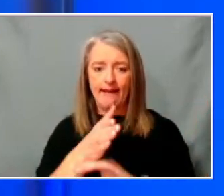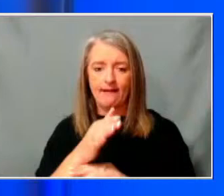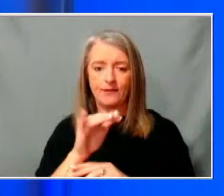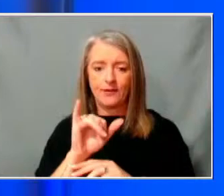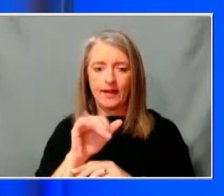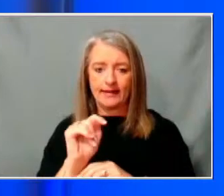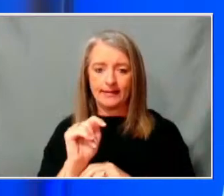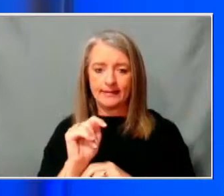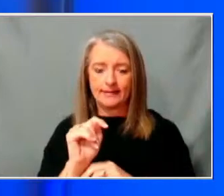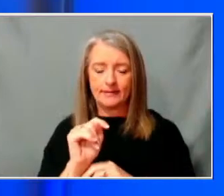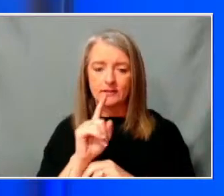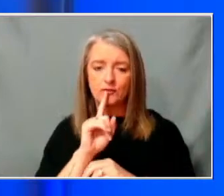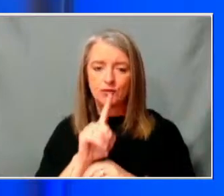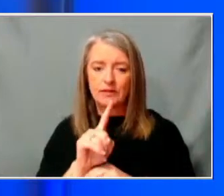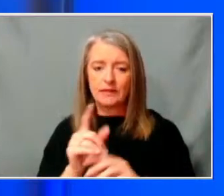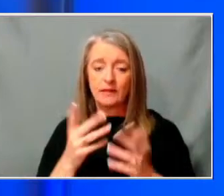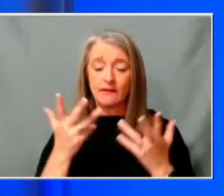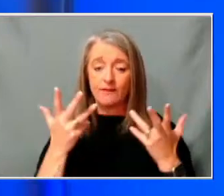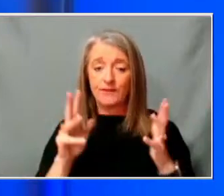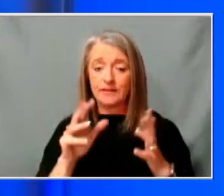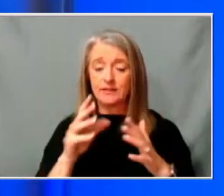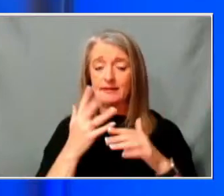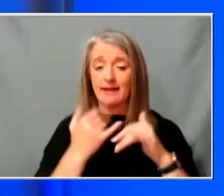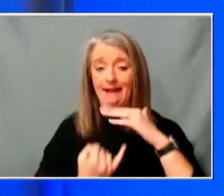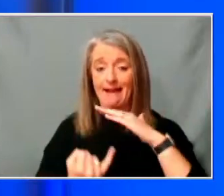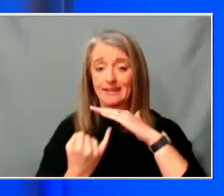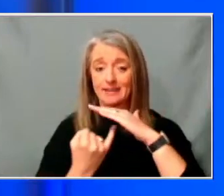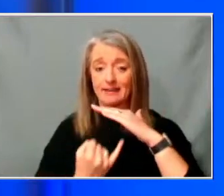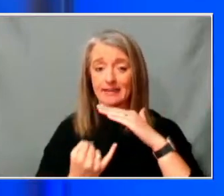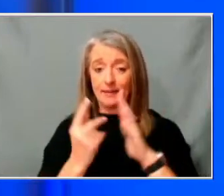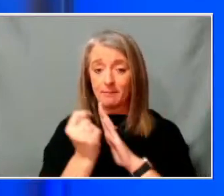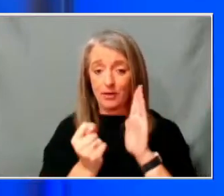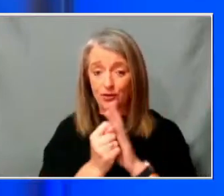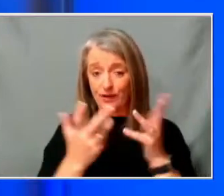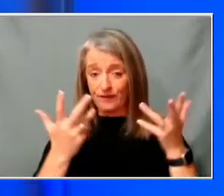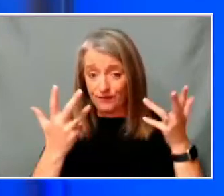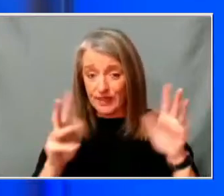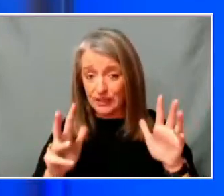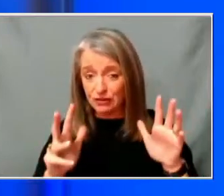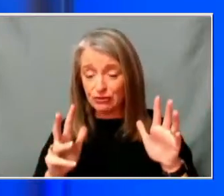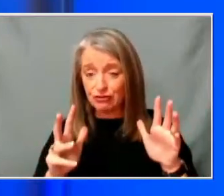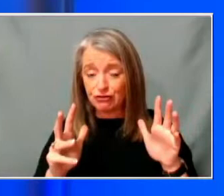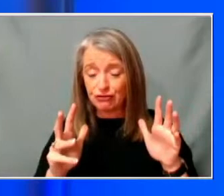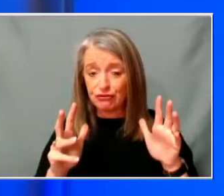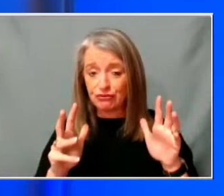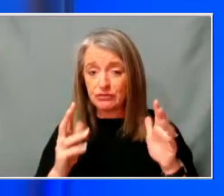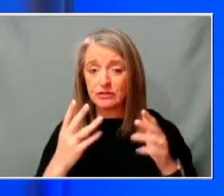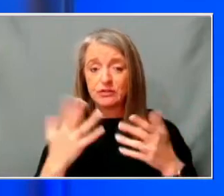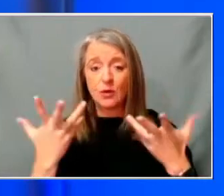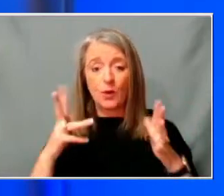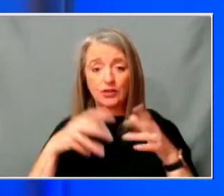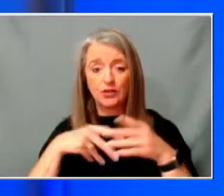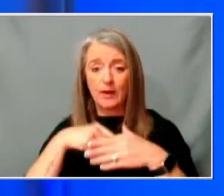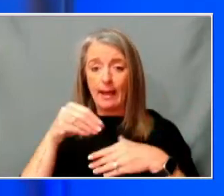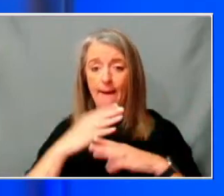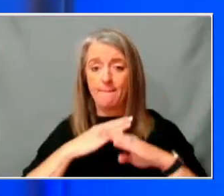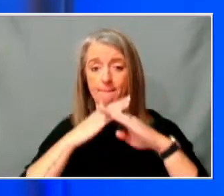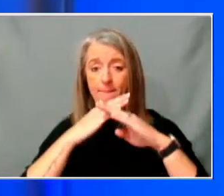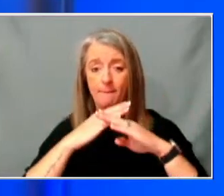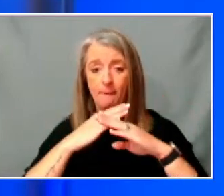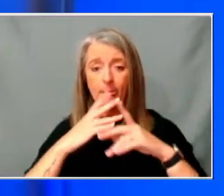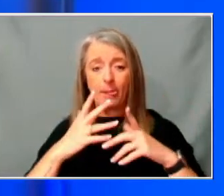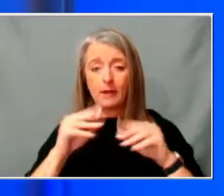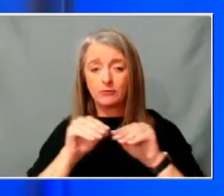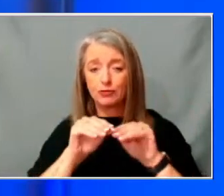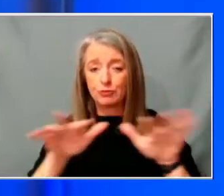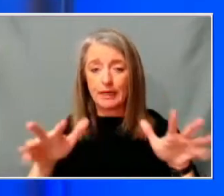COVID. It's really once you're out of that isolation period. We don't want you out in public when you could potentially spread it. So that is really kind of